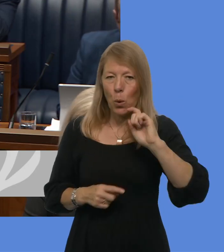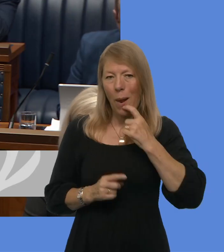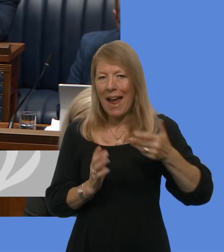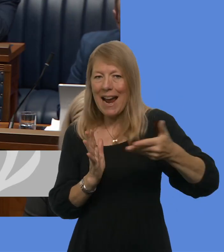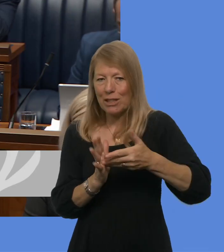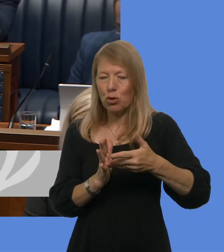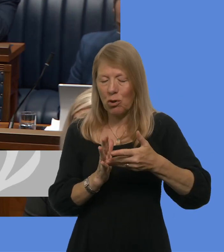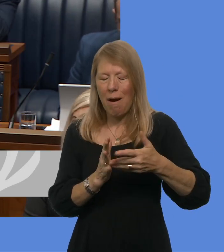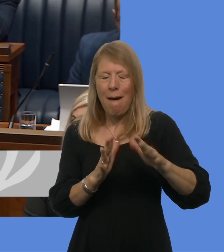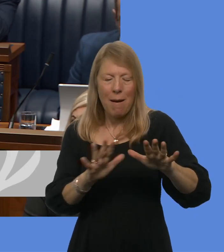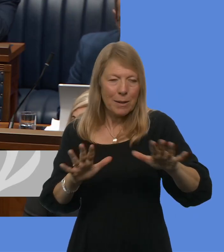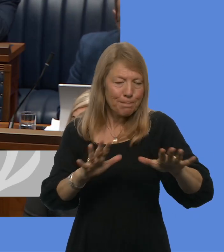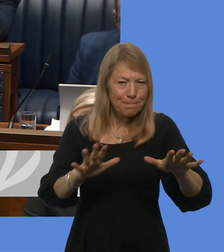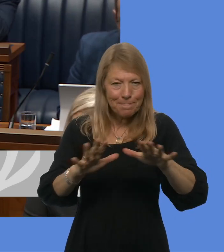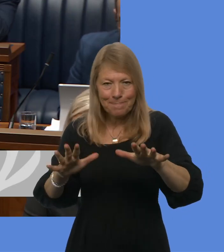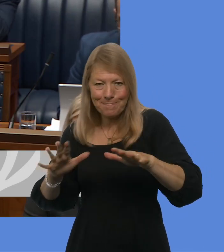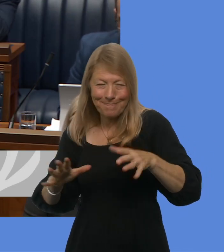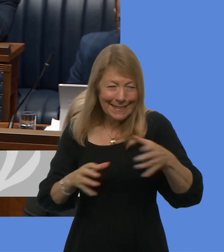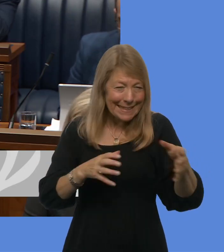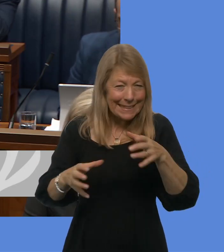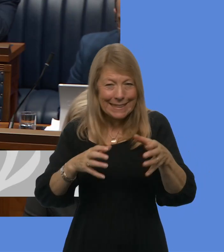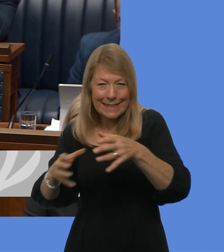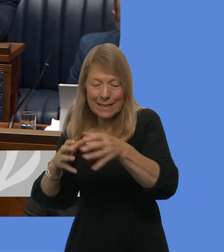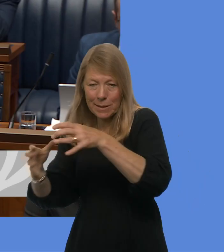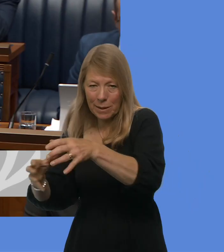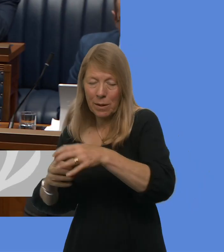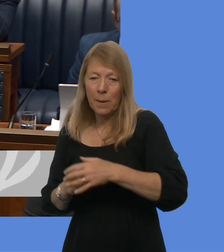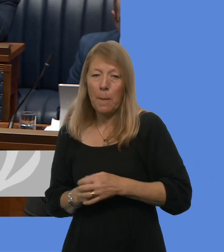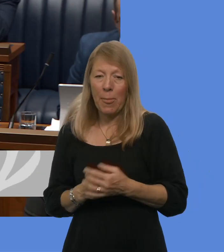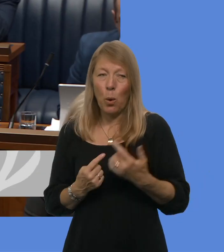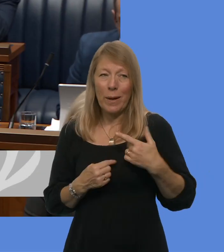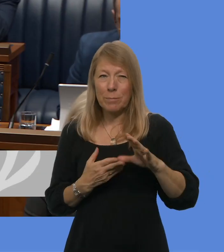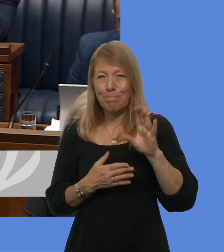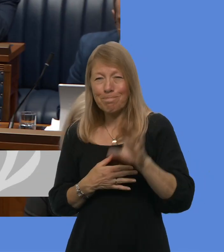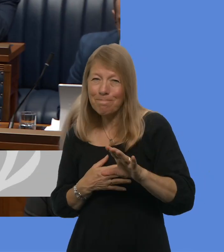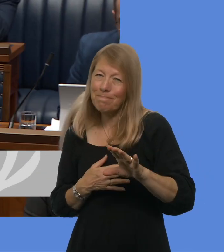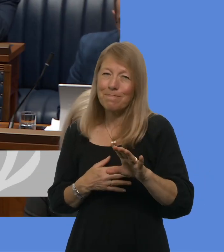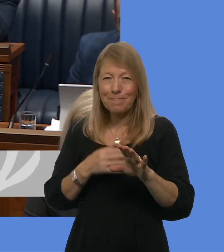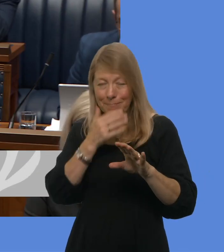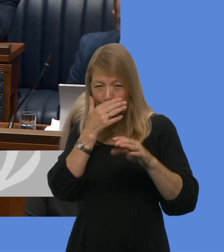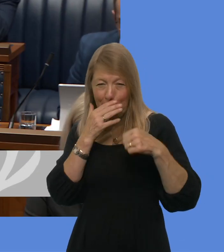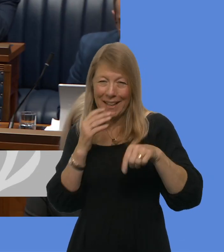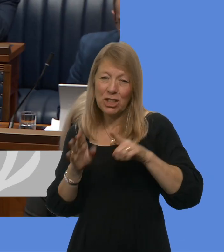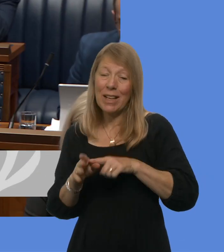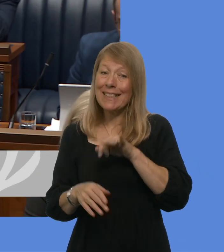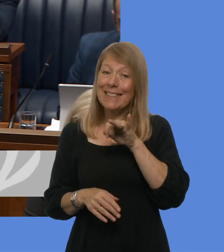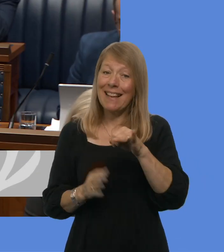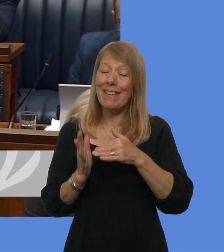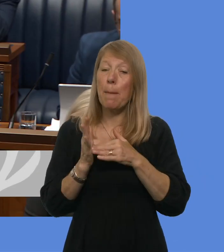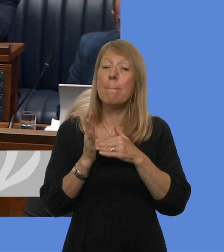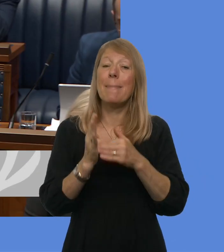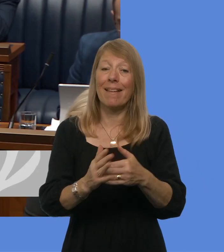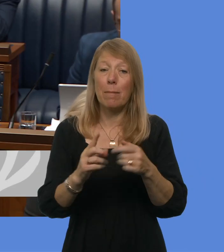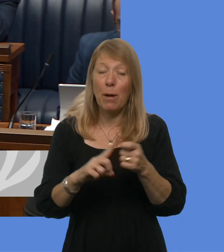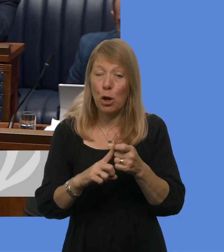and we are investing upwards of around £70 million this year, on top of the £50 million that was